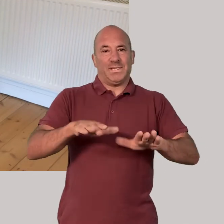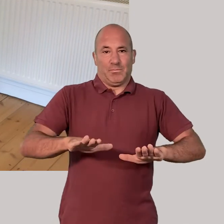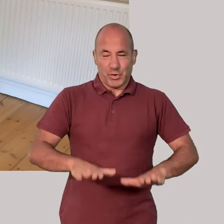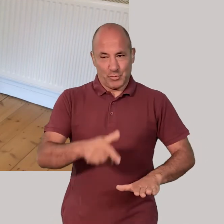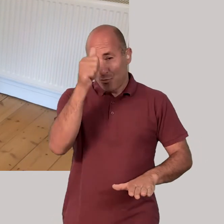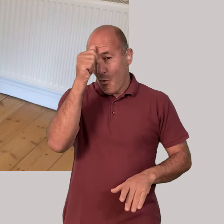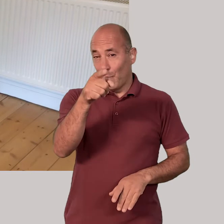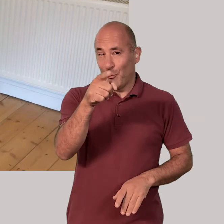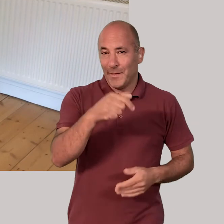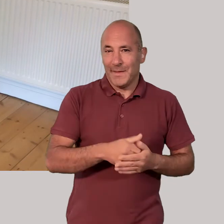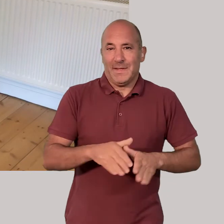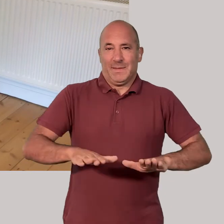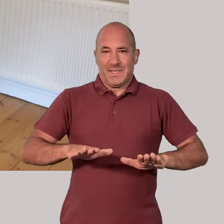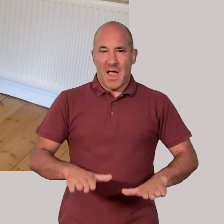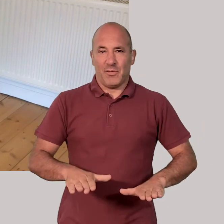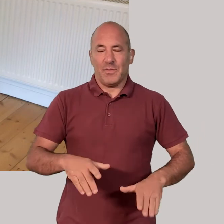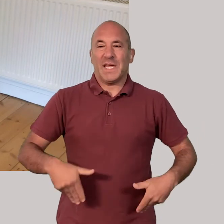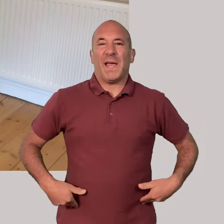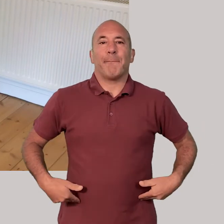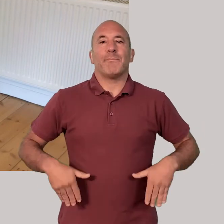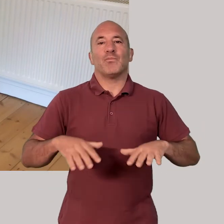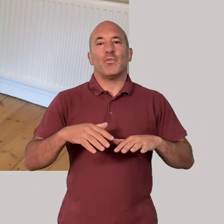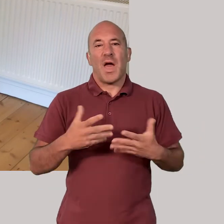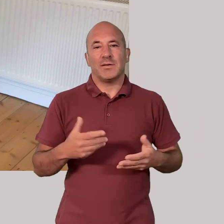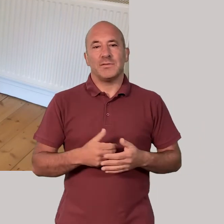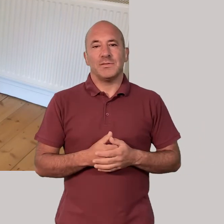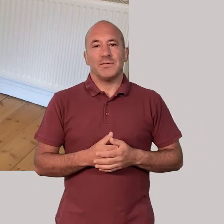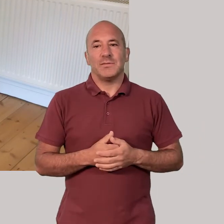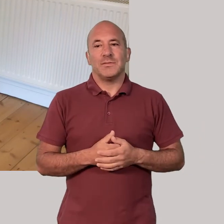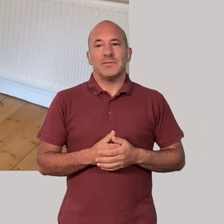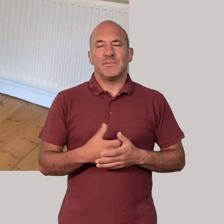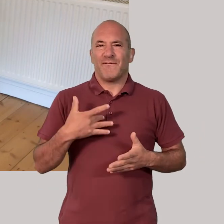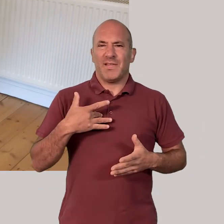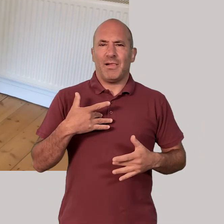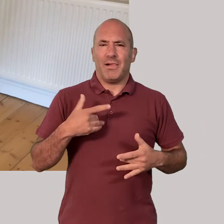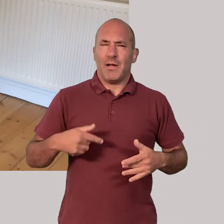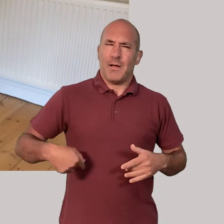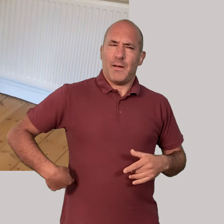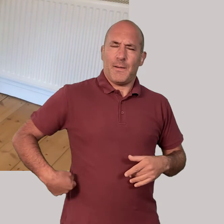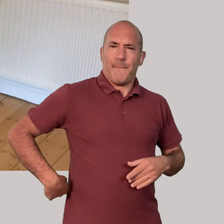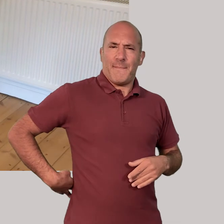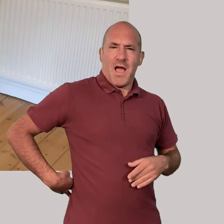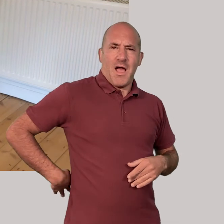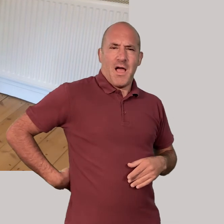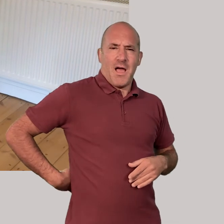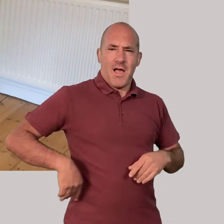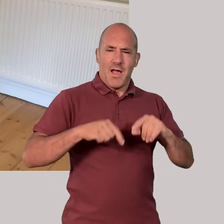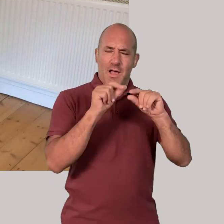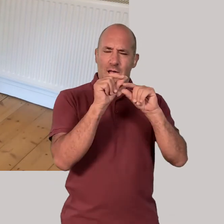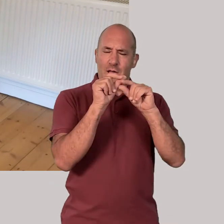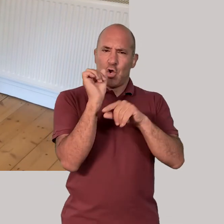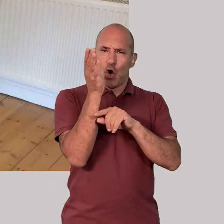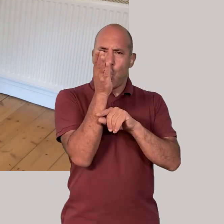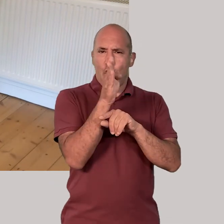now. So feet are going down, and if you relax your hips, you might find you get a